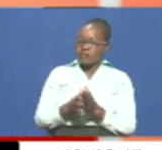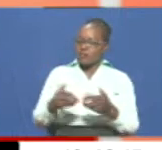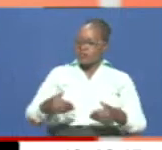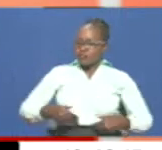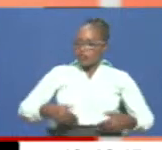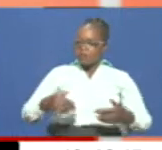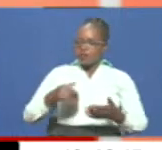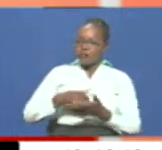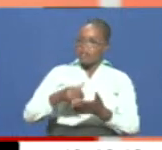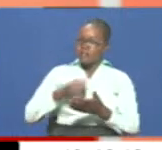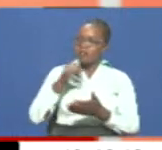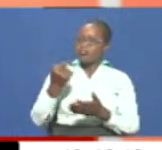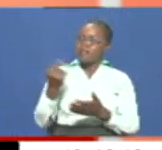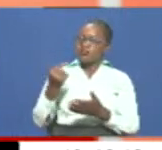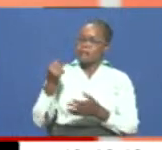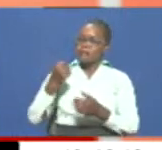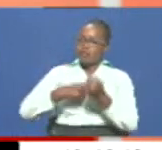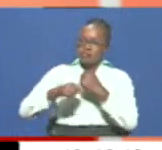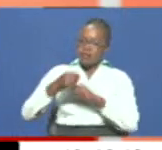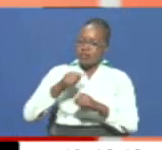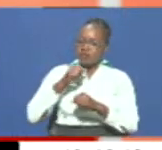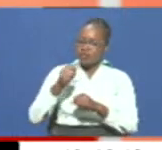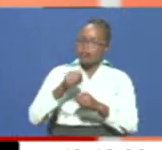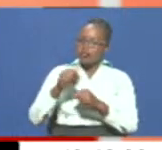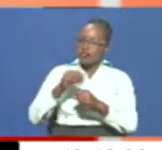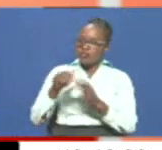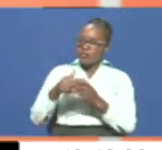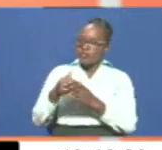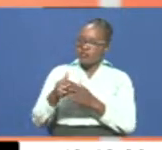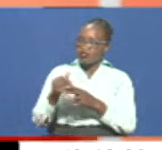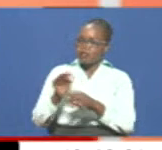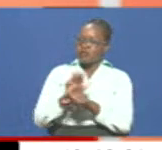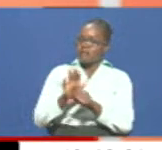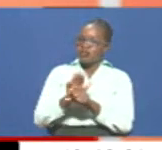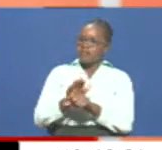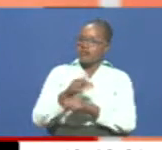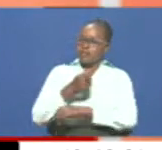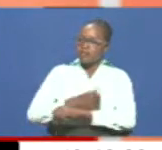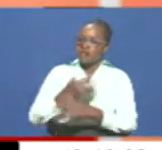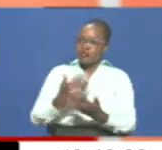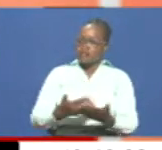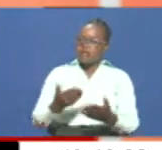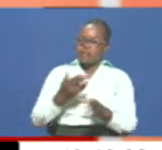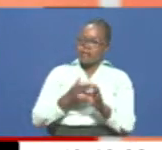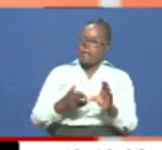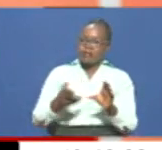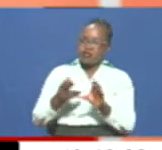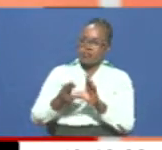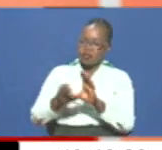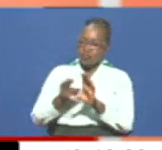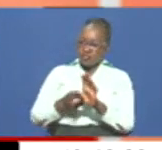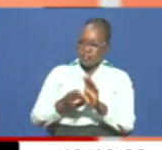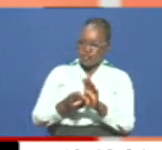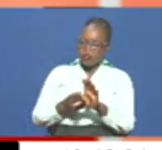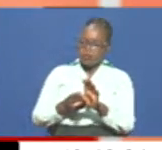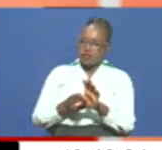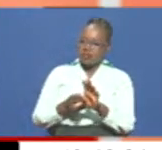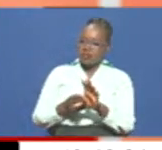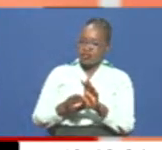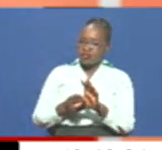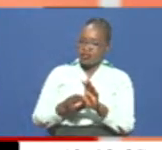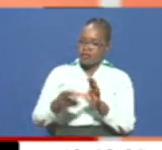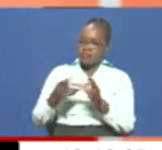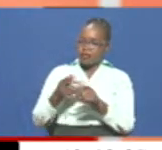and one of the things we did was to bring a lot of school going children to come and be part and parcel to carry the torch,